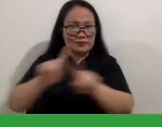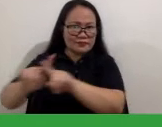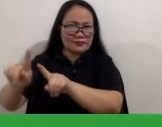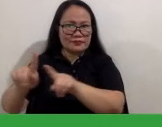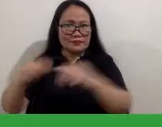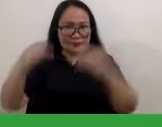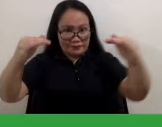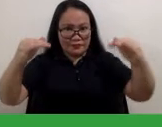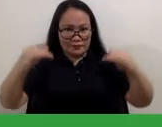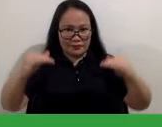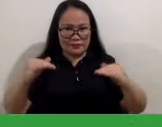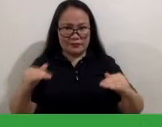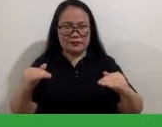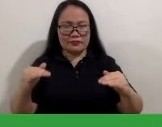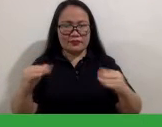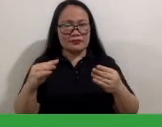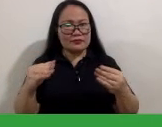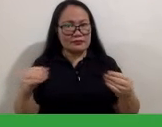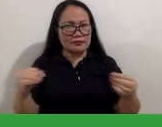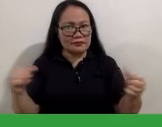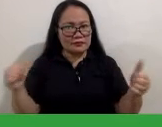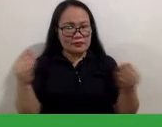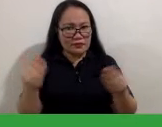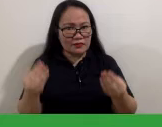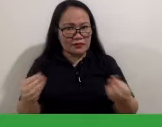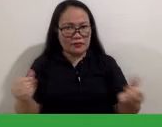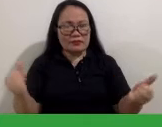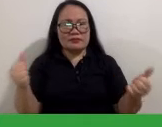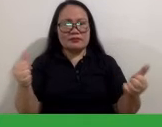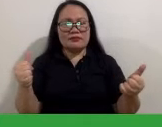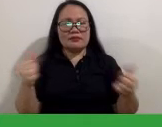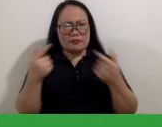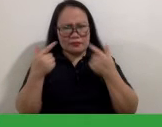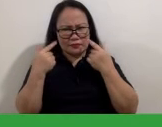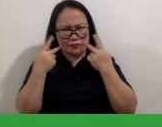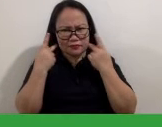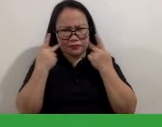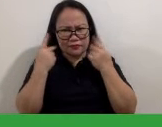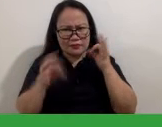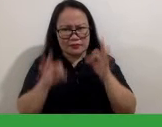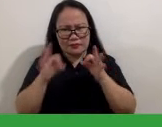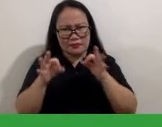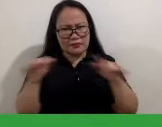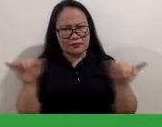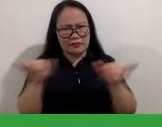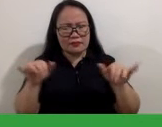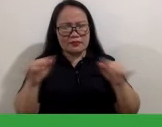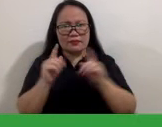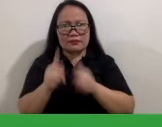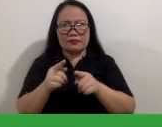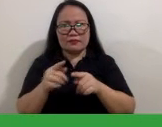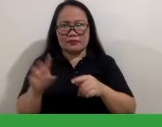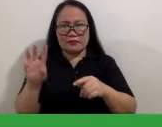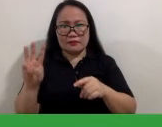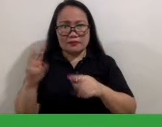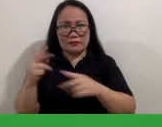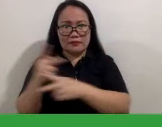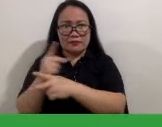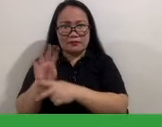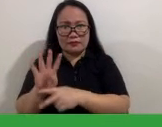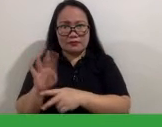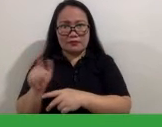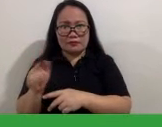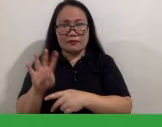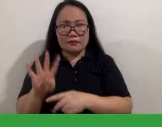ulit sila. But let's see if we will still get the same answer. So, 6 times 4, that